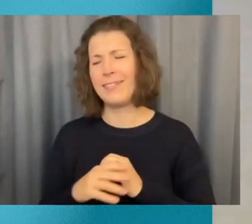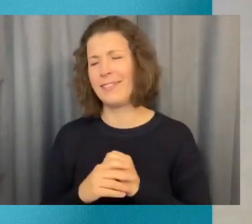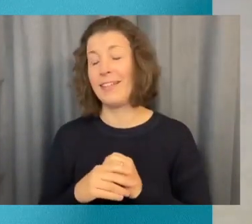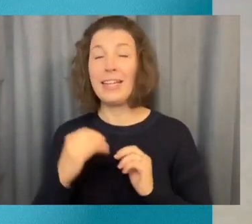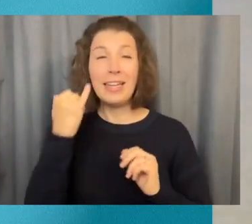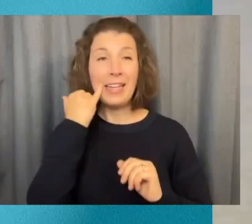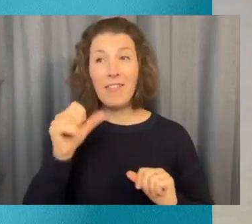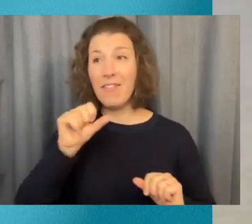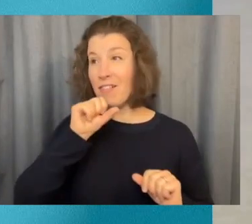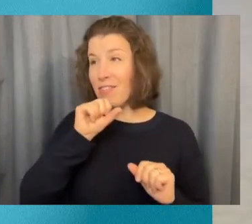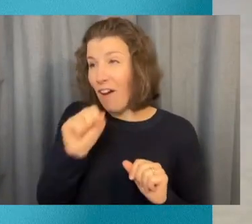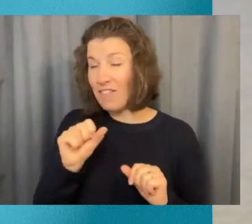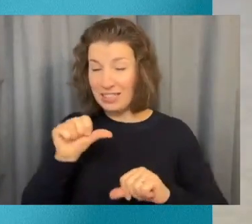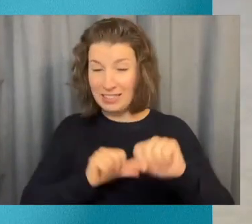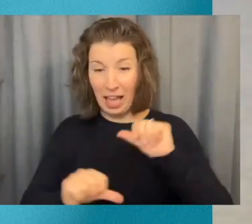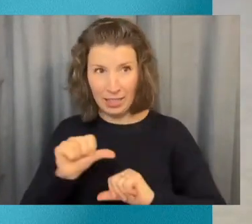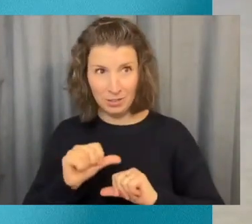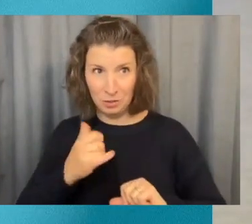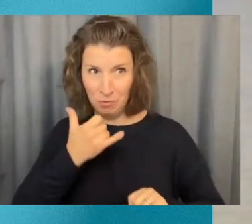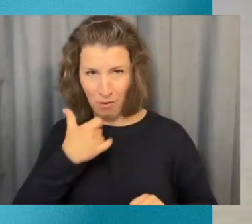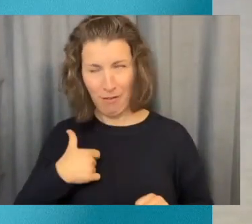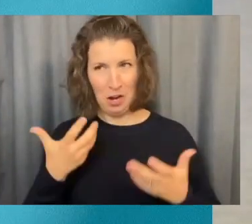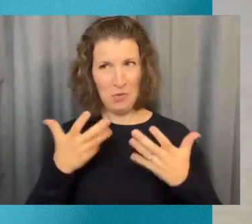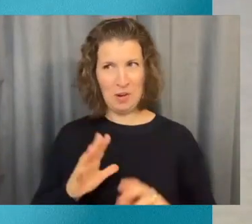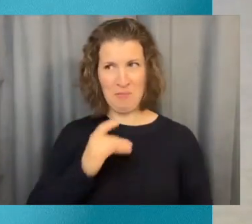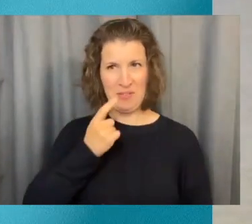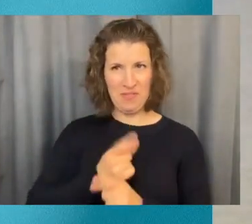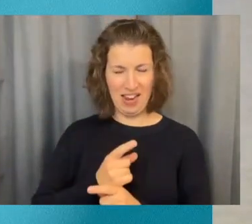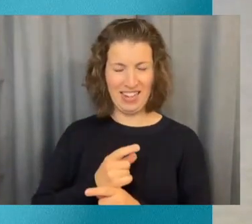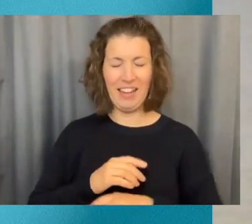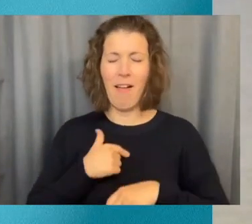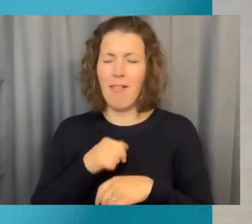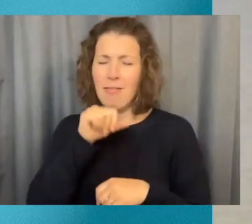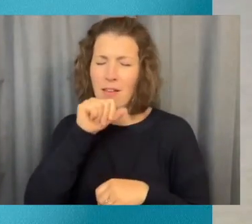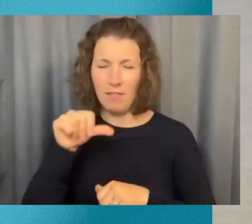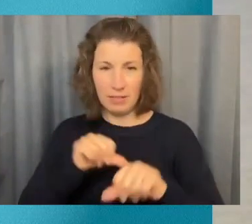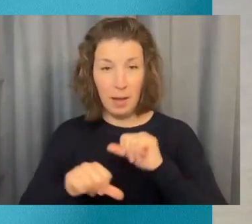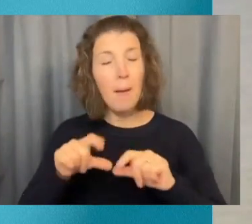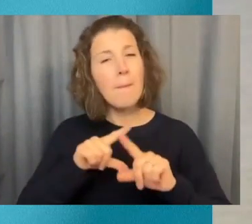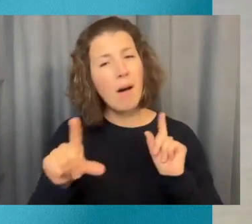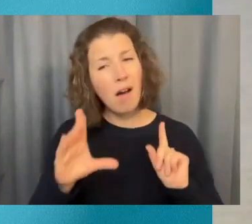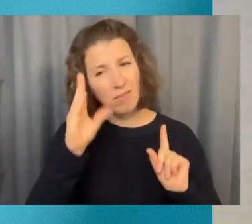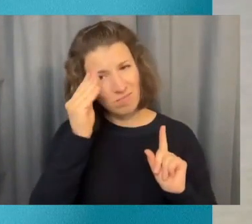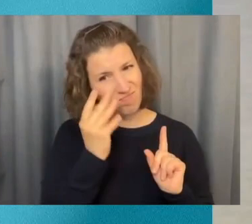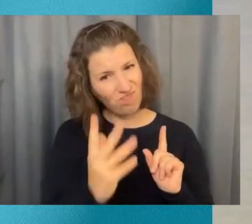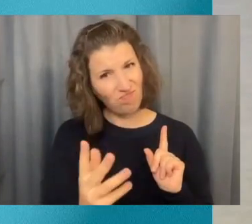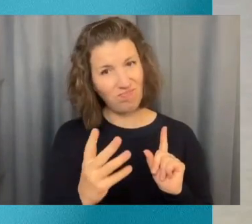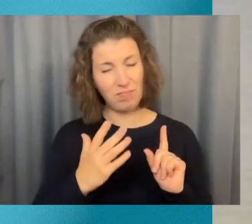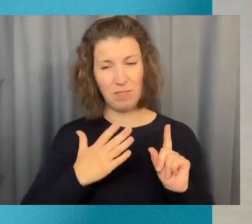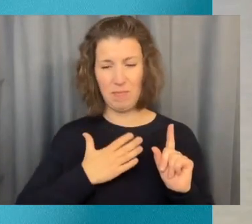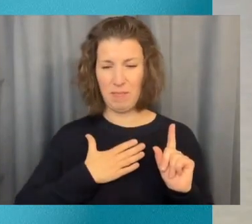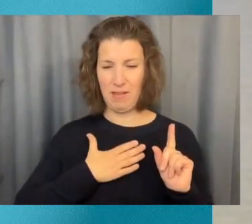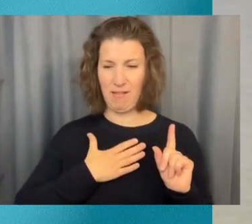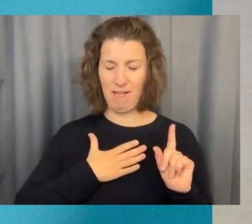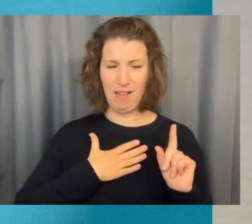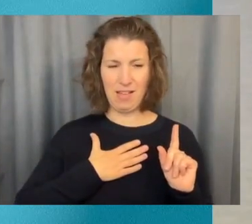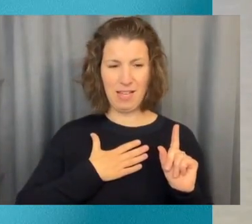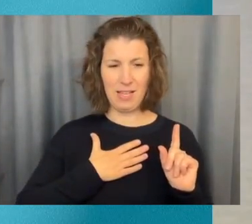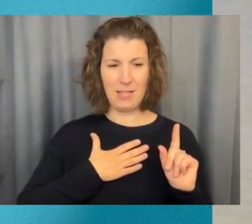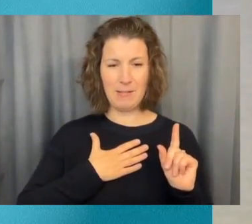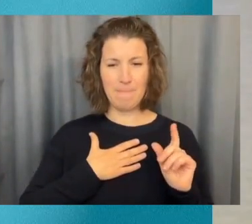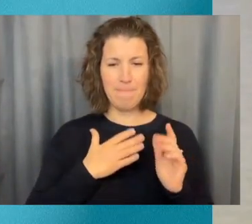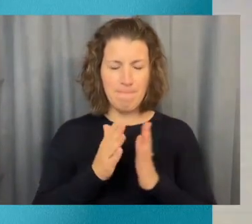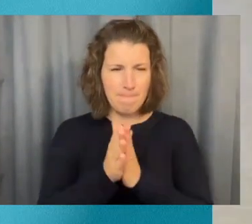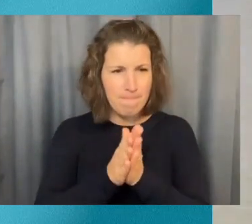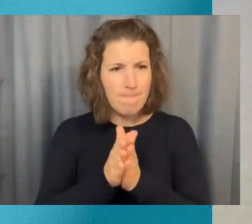to be right. But I have to tell you that over my arc as a passionate